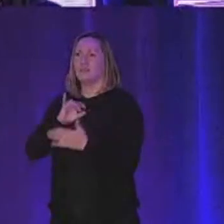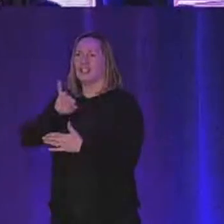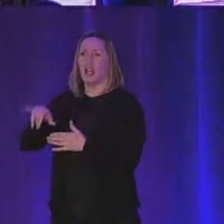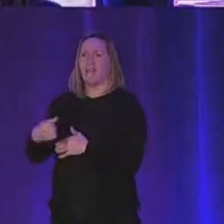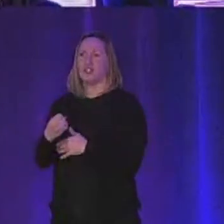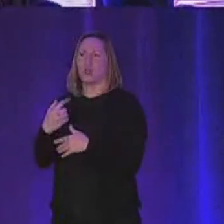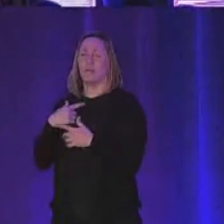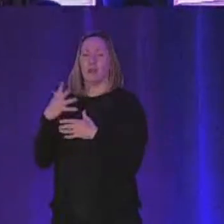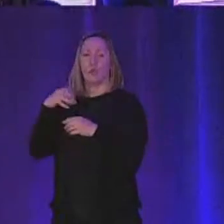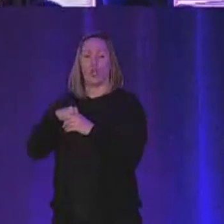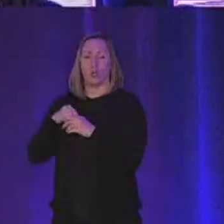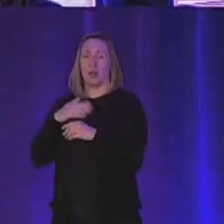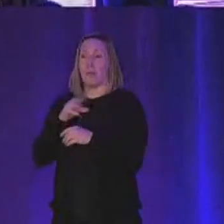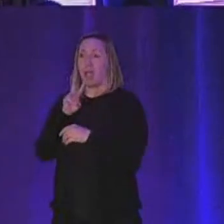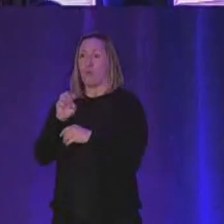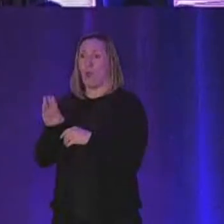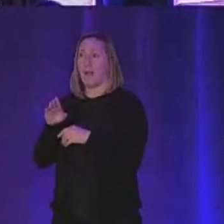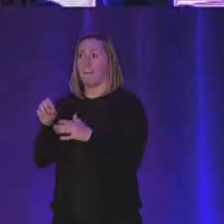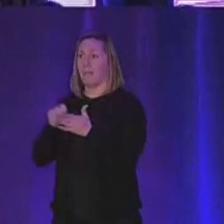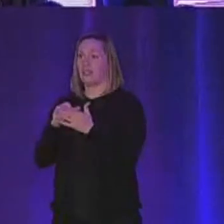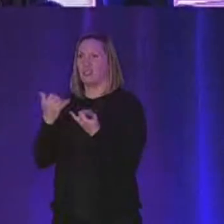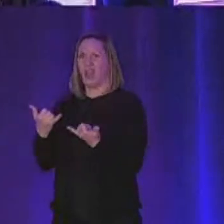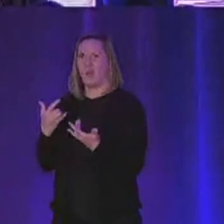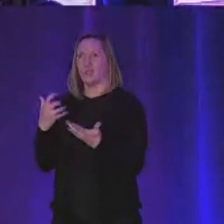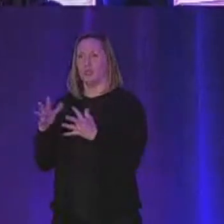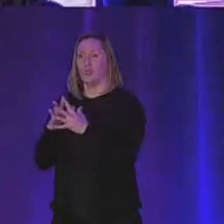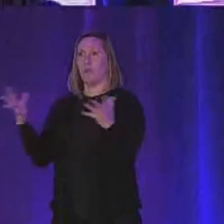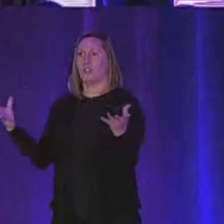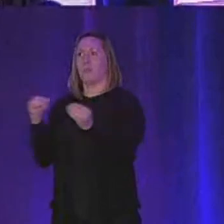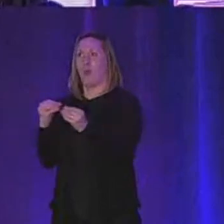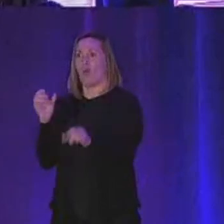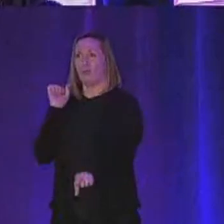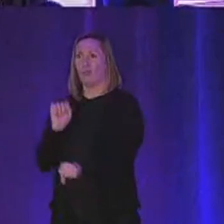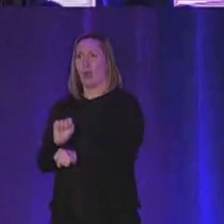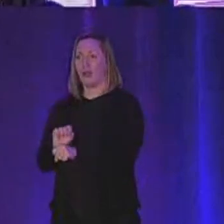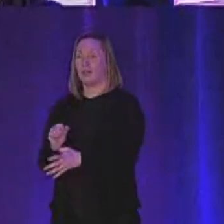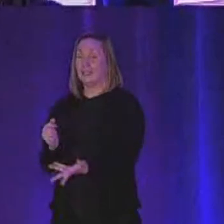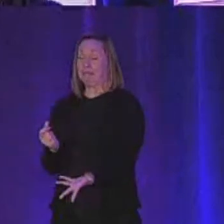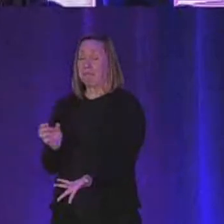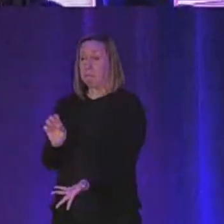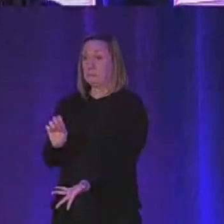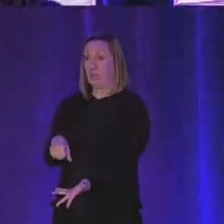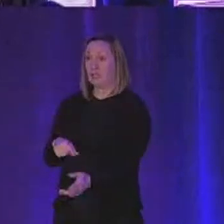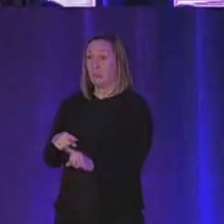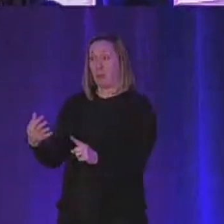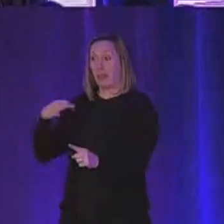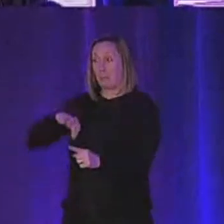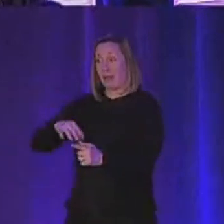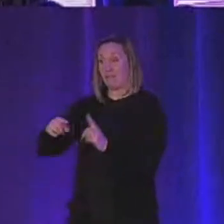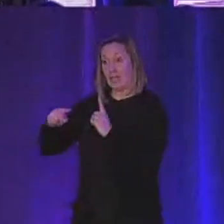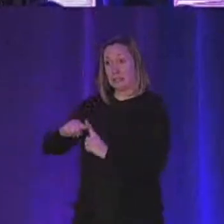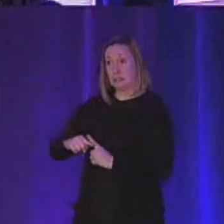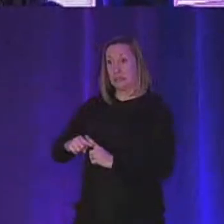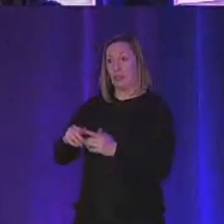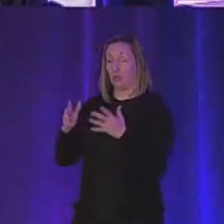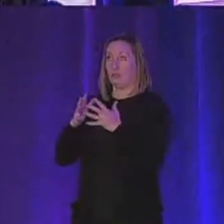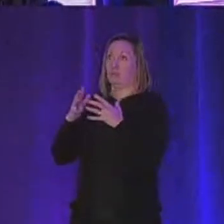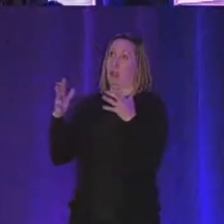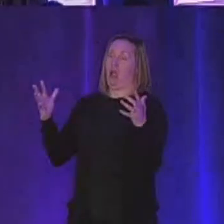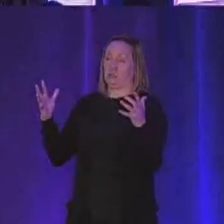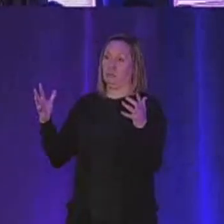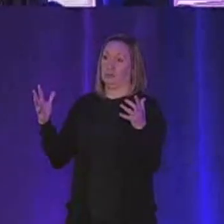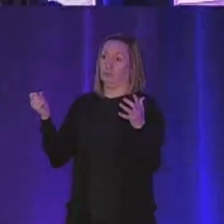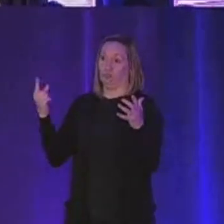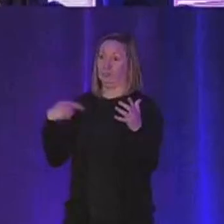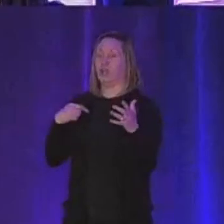include on my web page, and now I have to do so much more. Yes, but the benefits are tremendous. I'd